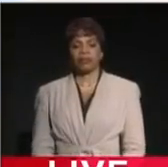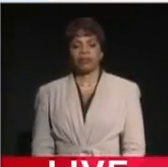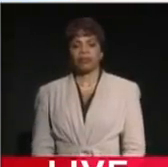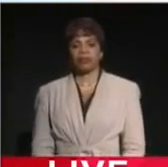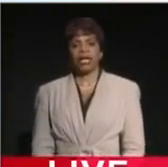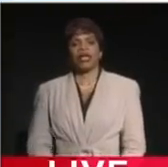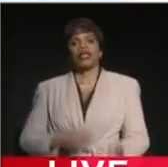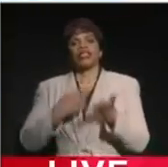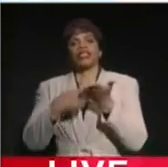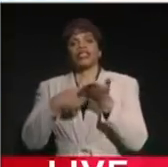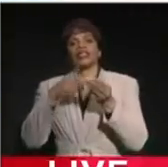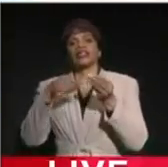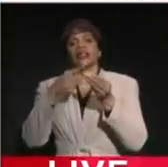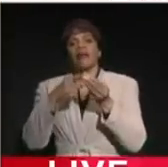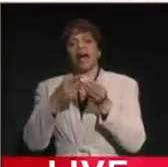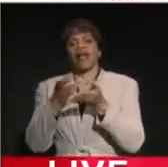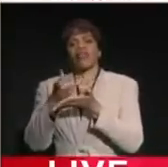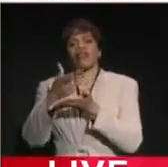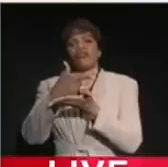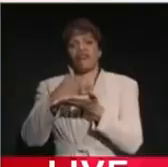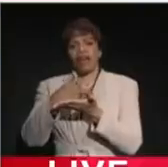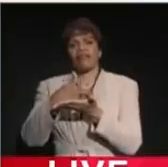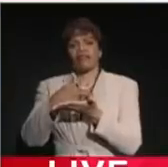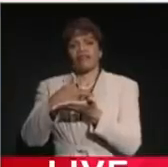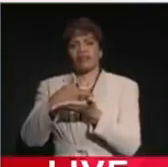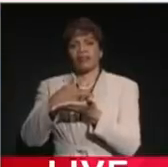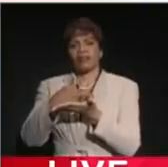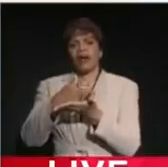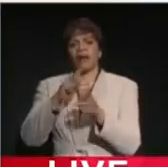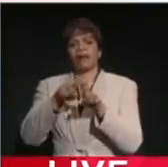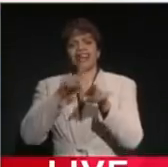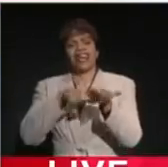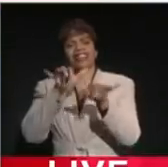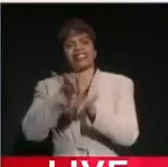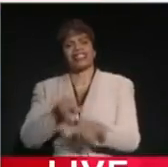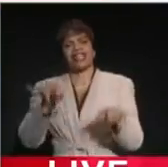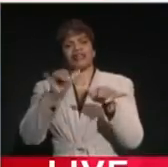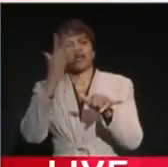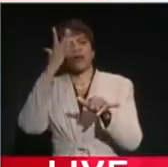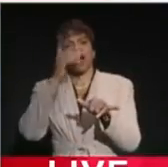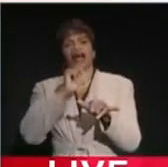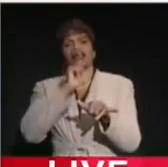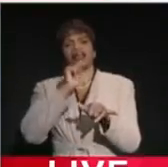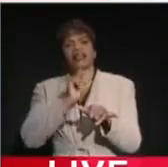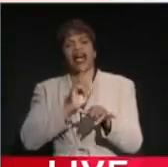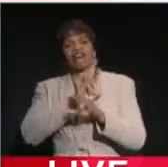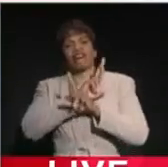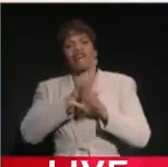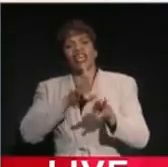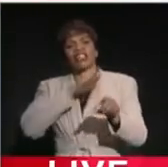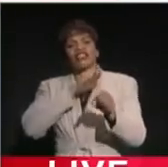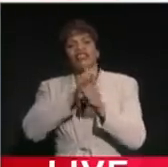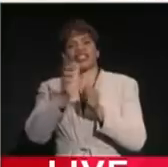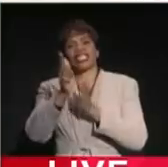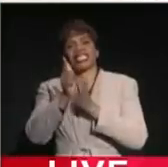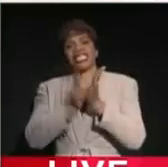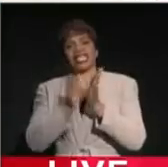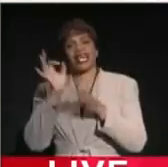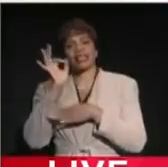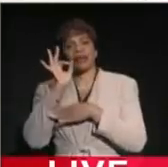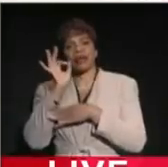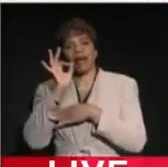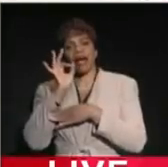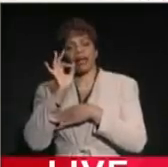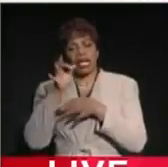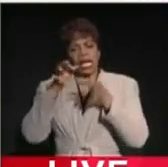you're talking about bringing in revenue, but at the same time, why are you not willing to fully legalize recreational marijuana if it would? Well, very simple, because I just